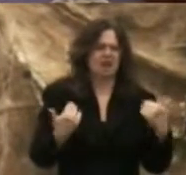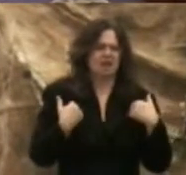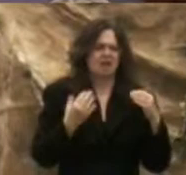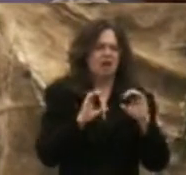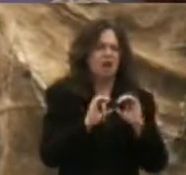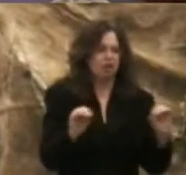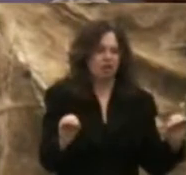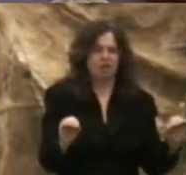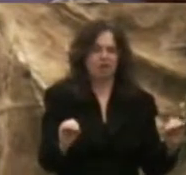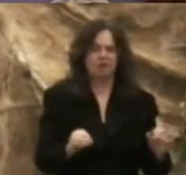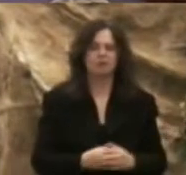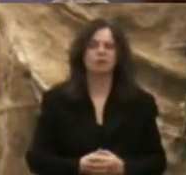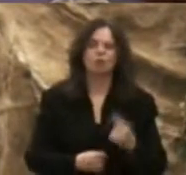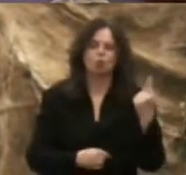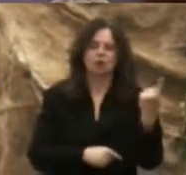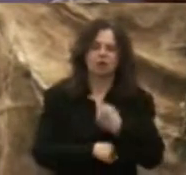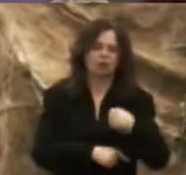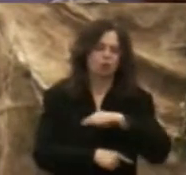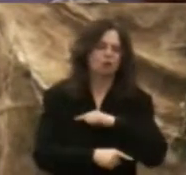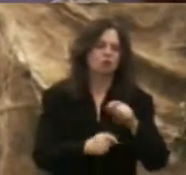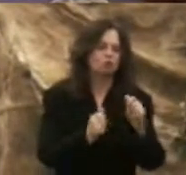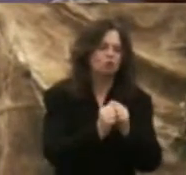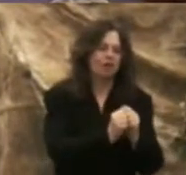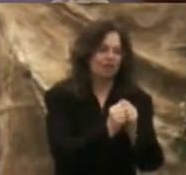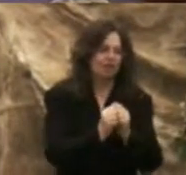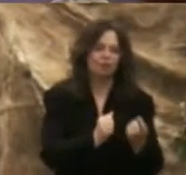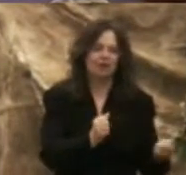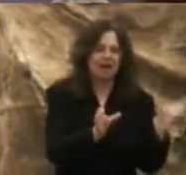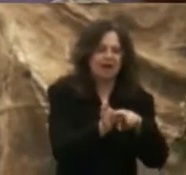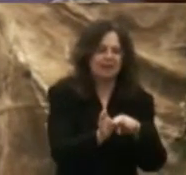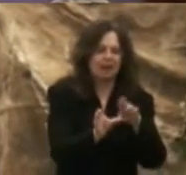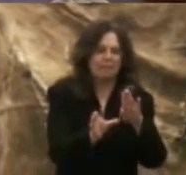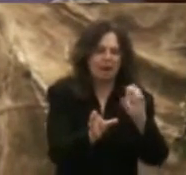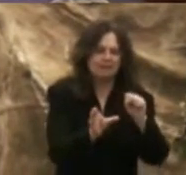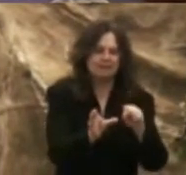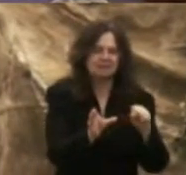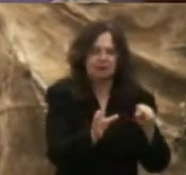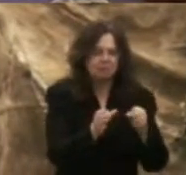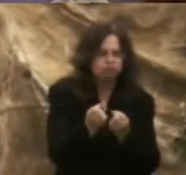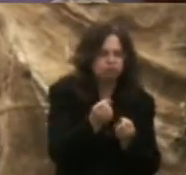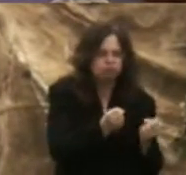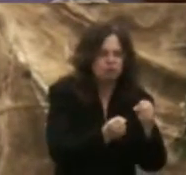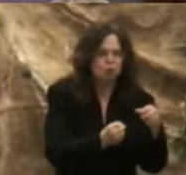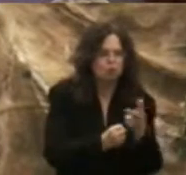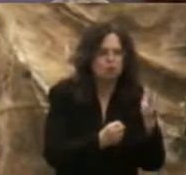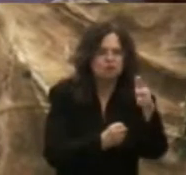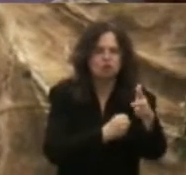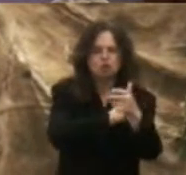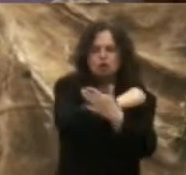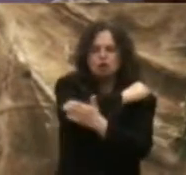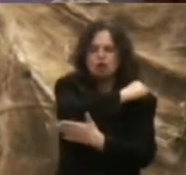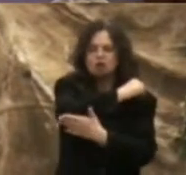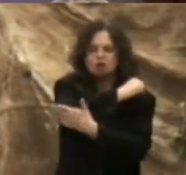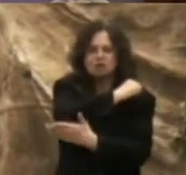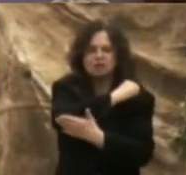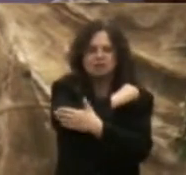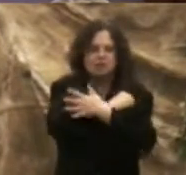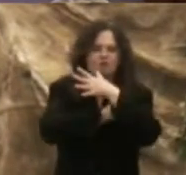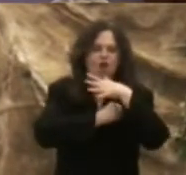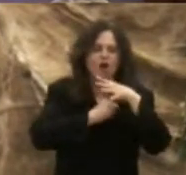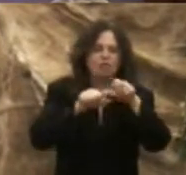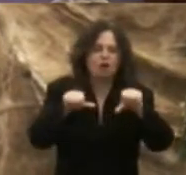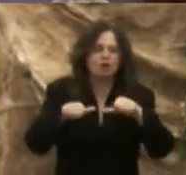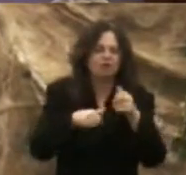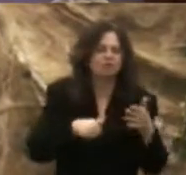One of the days that we spent together, we got on our little bus and we went out into the countryside to visit what we